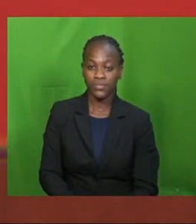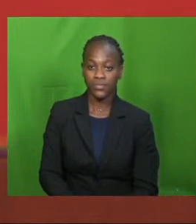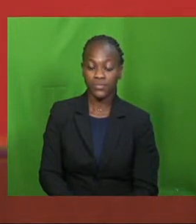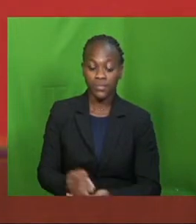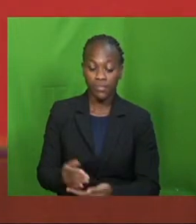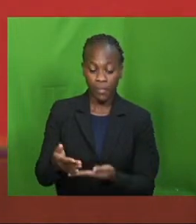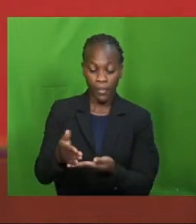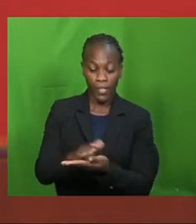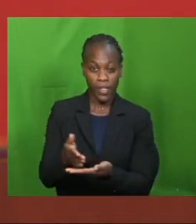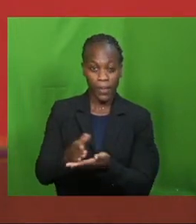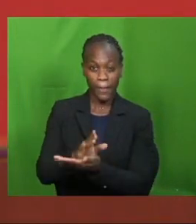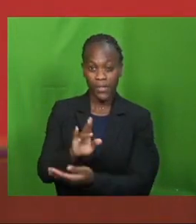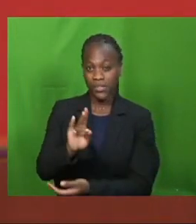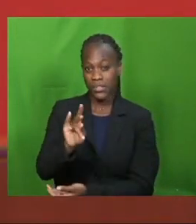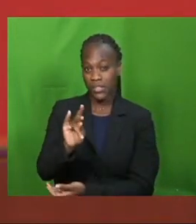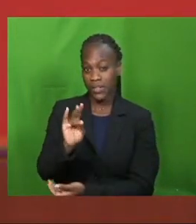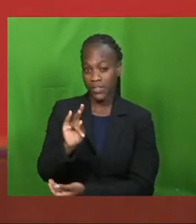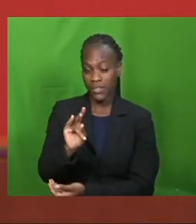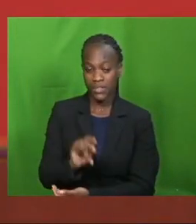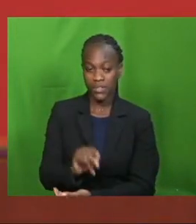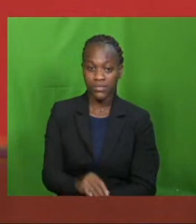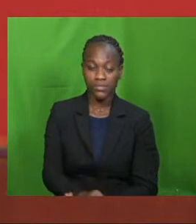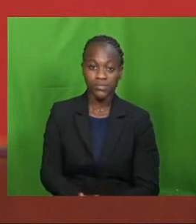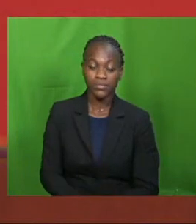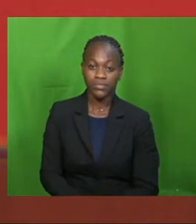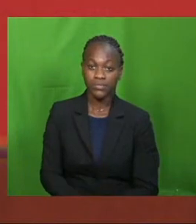Page 17.